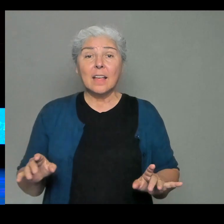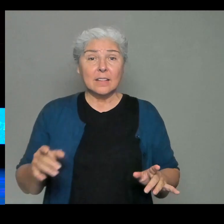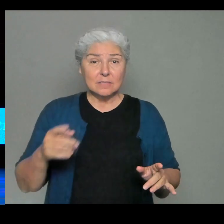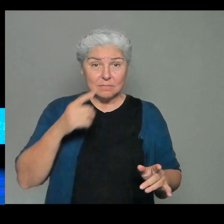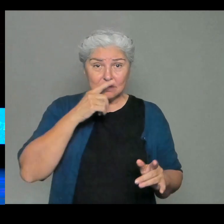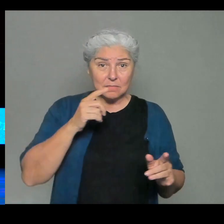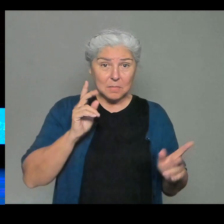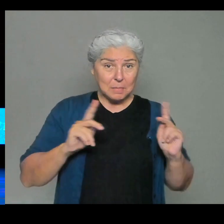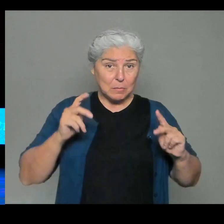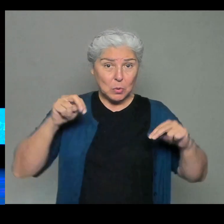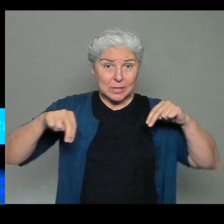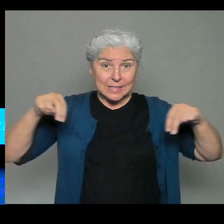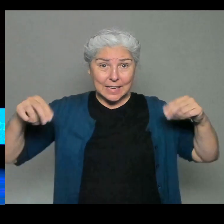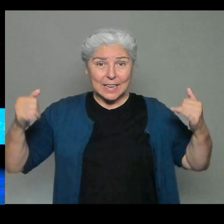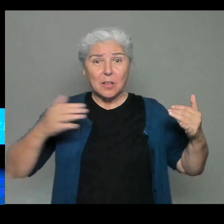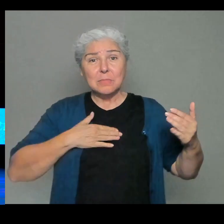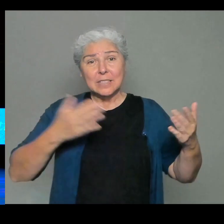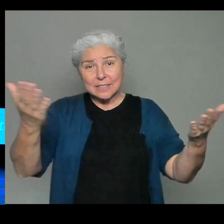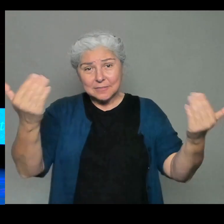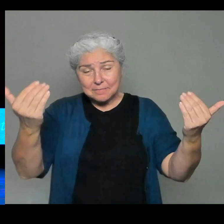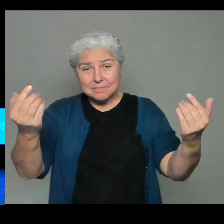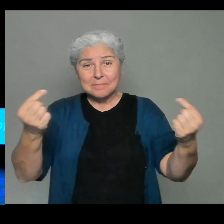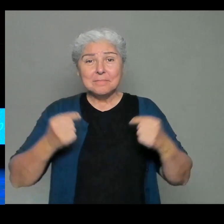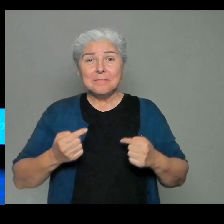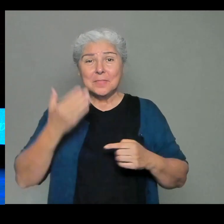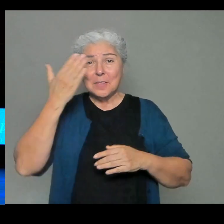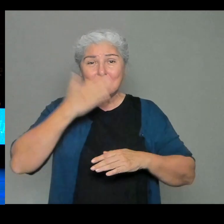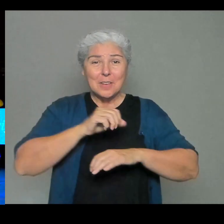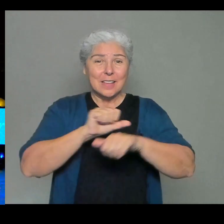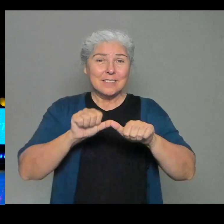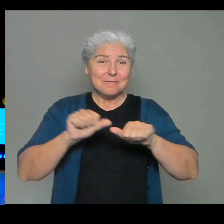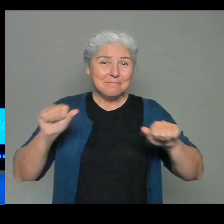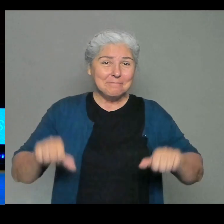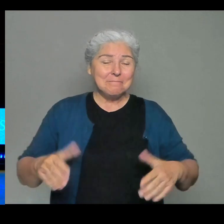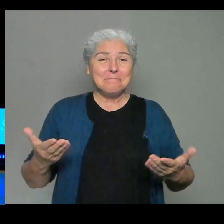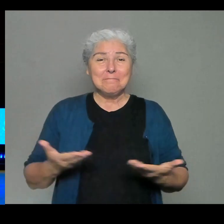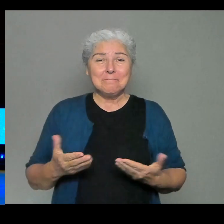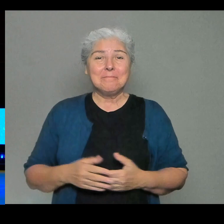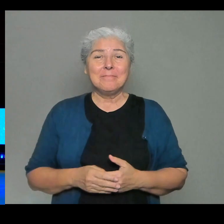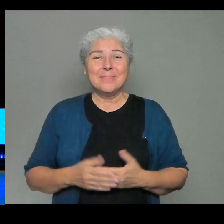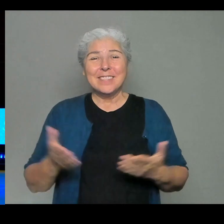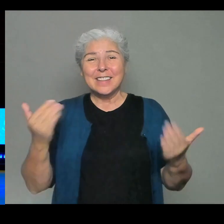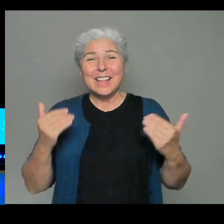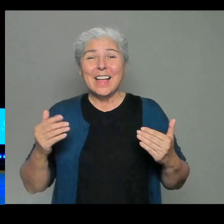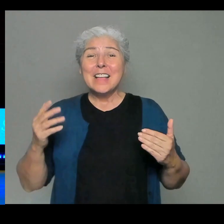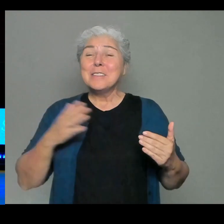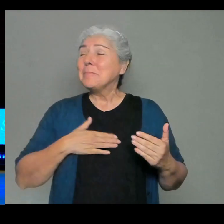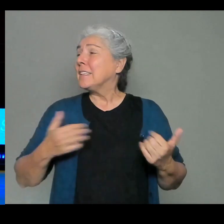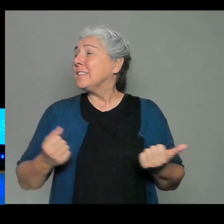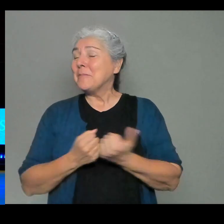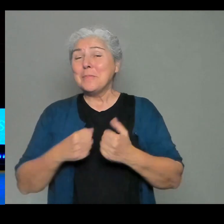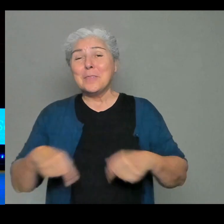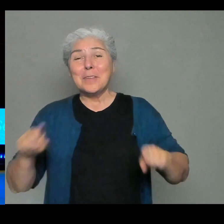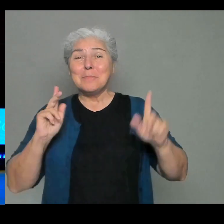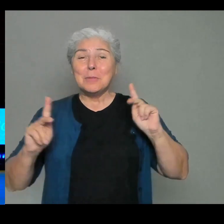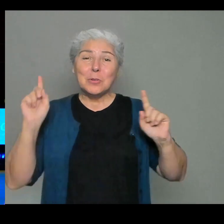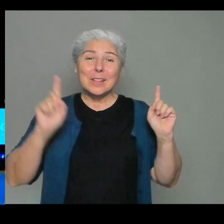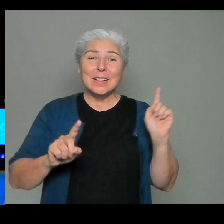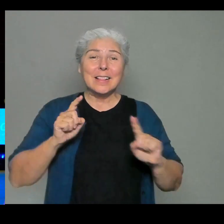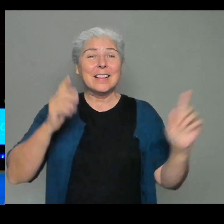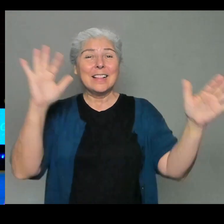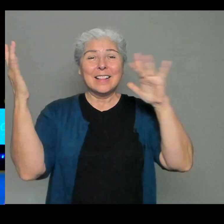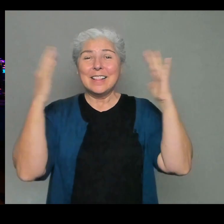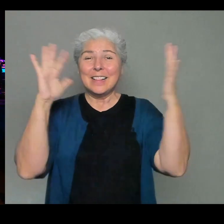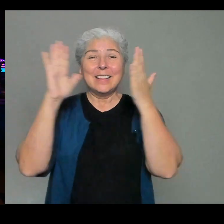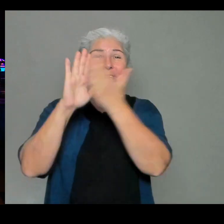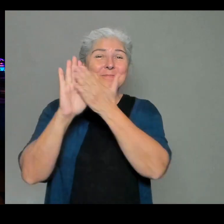Now as you're standing, I'm going to ask all y'all just to come forward and pray for you. Come out of your seat. Come on down to the altar. Let's give them a hand as they come on down. Amen. If